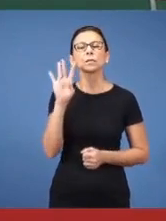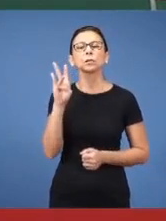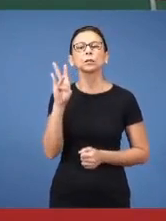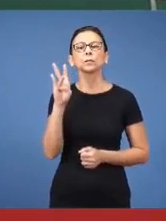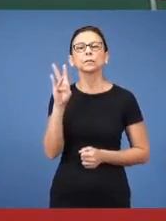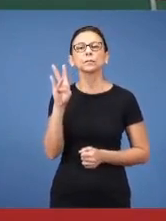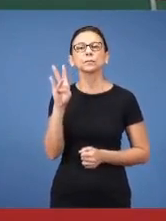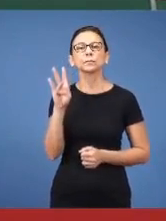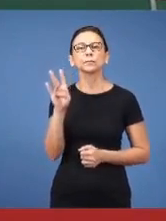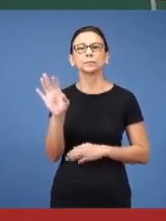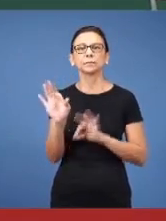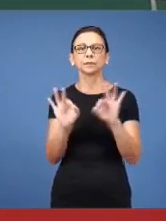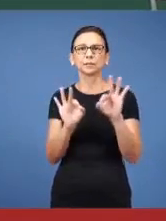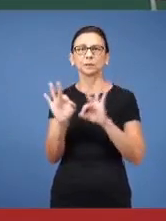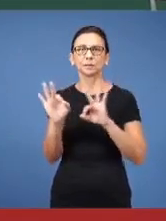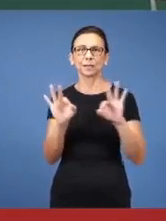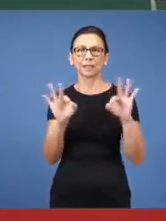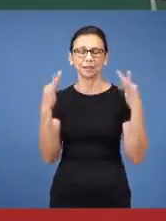ready